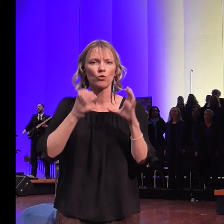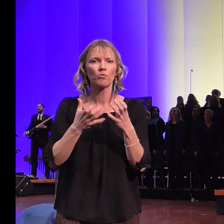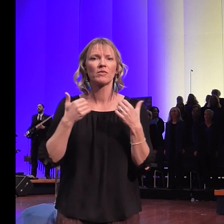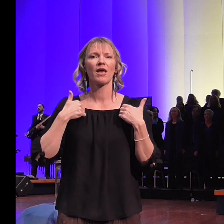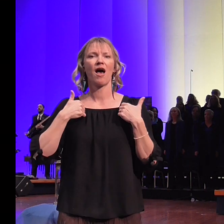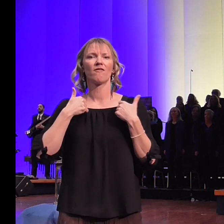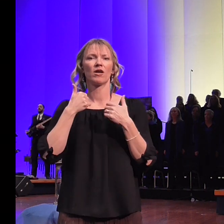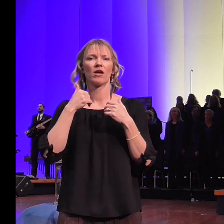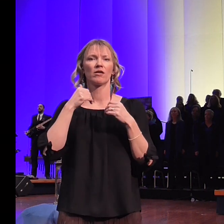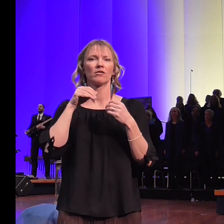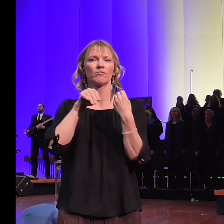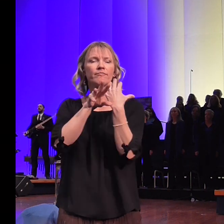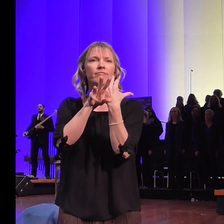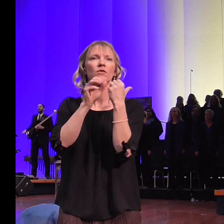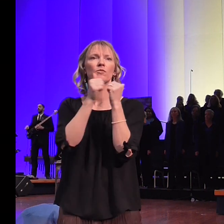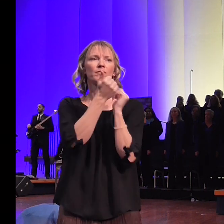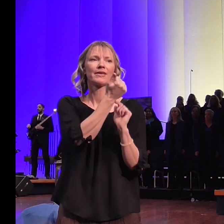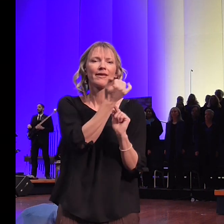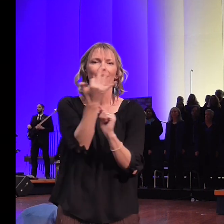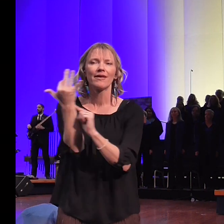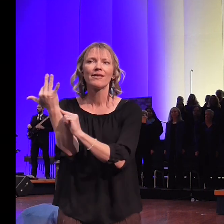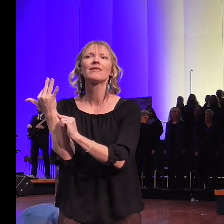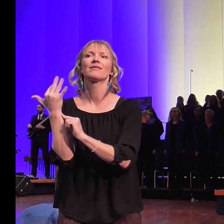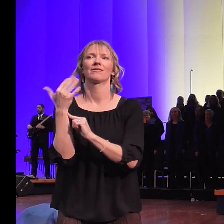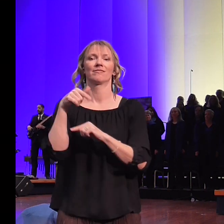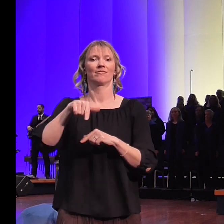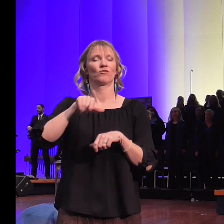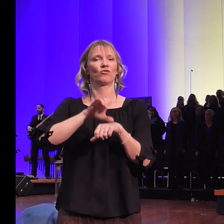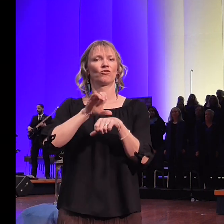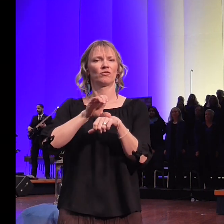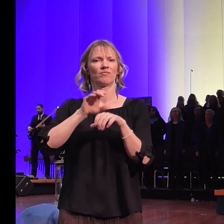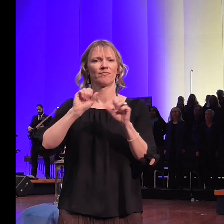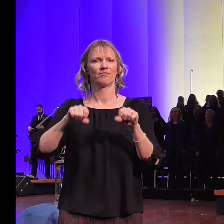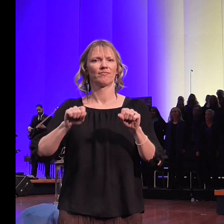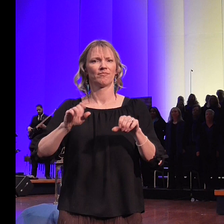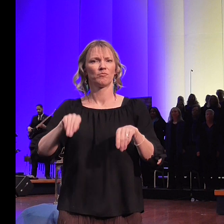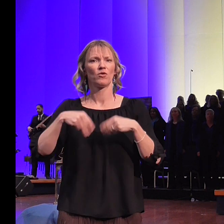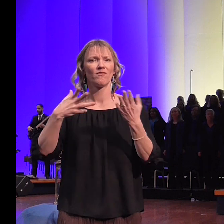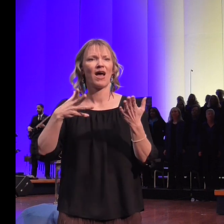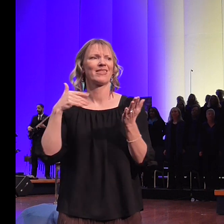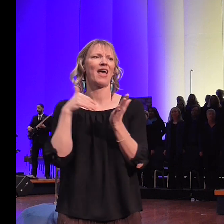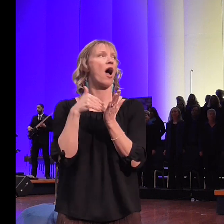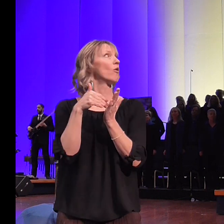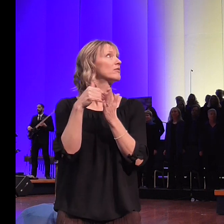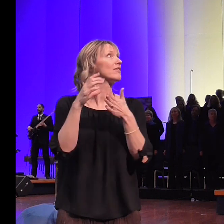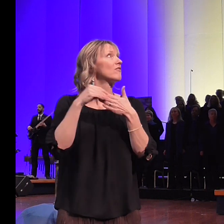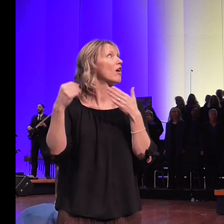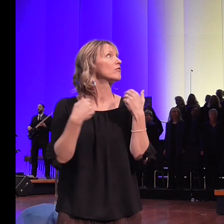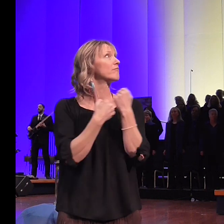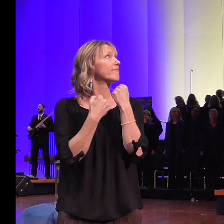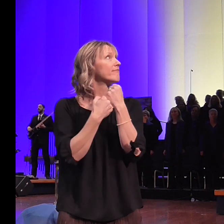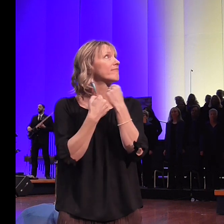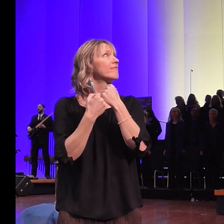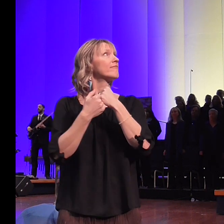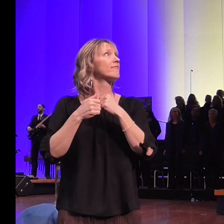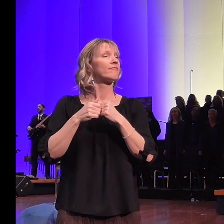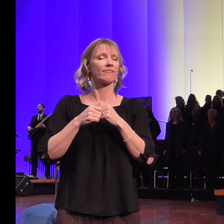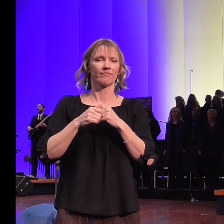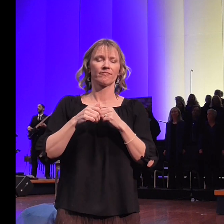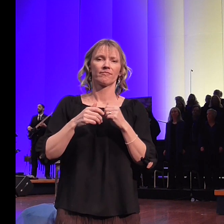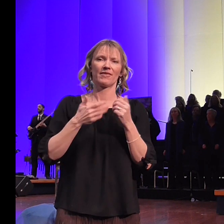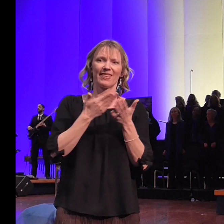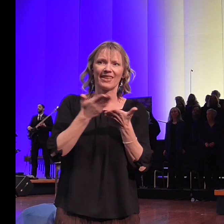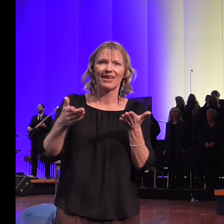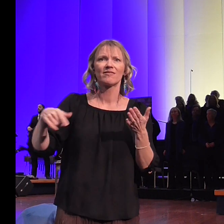with candles lit. And Mile High Church, we've been able to provide thousands of dollars to them to help with supplies and to help